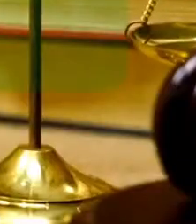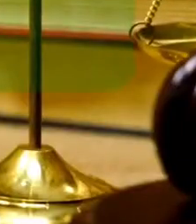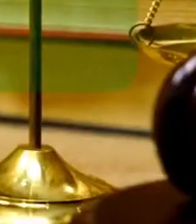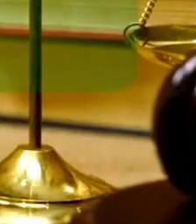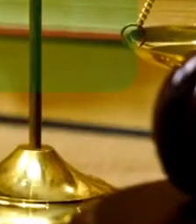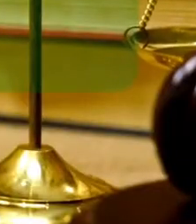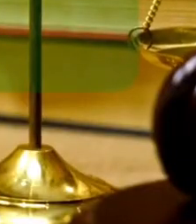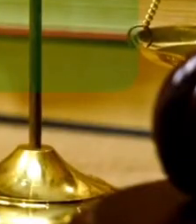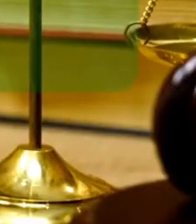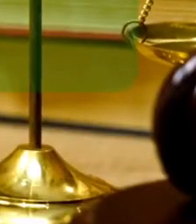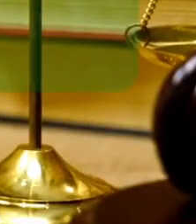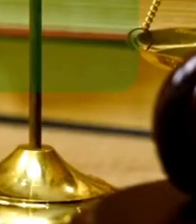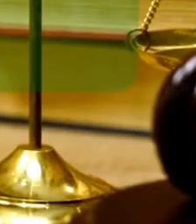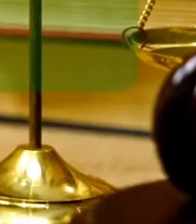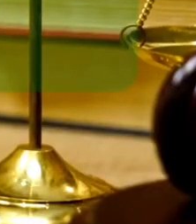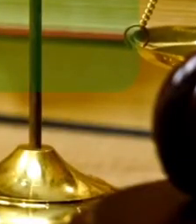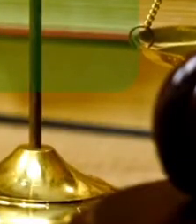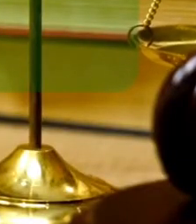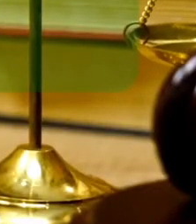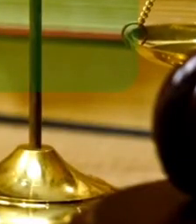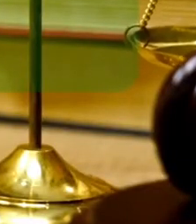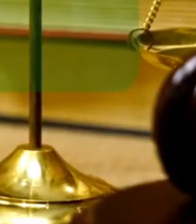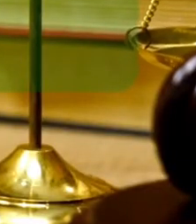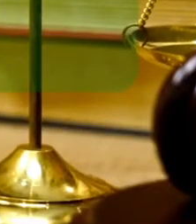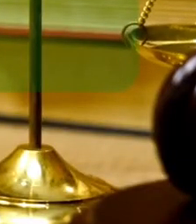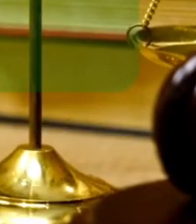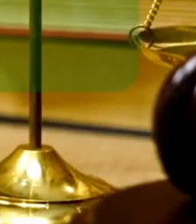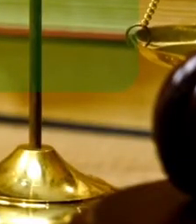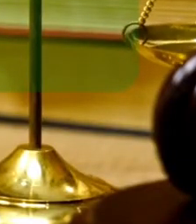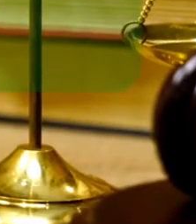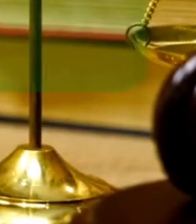The GPL makes laws for Gauteng Province.